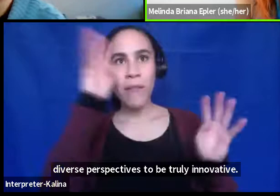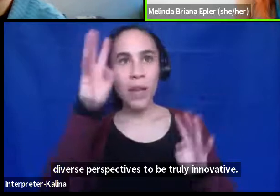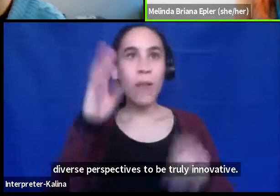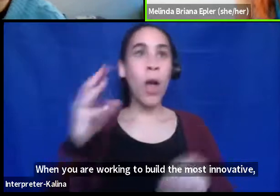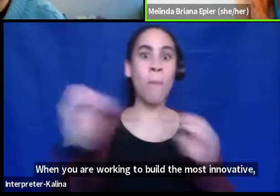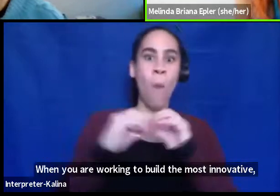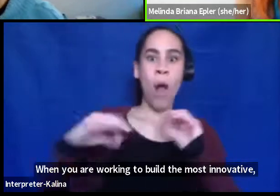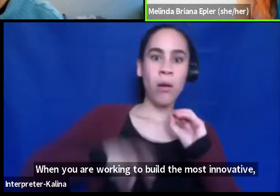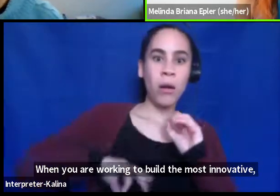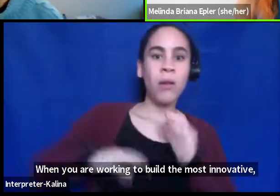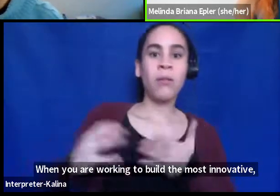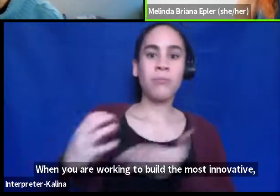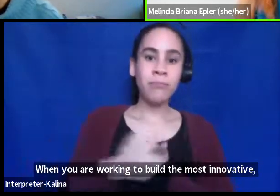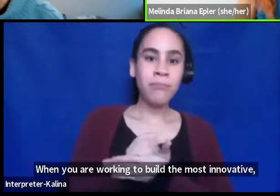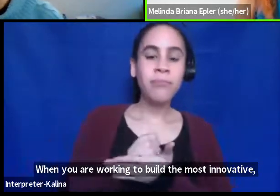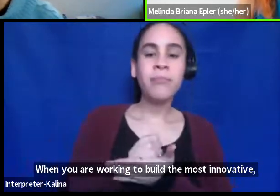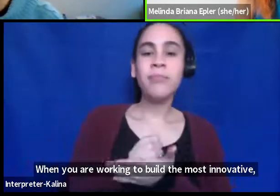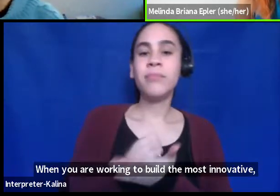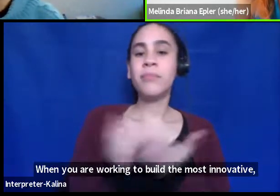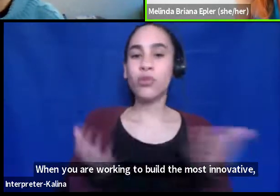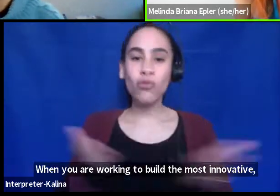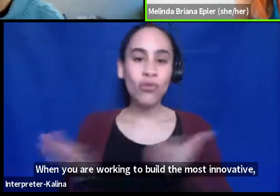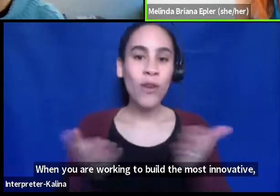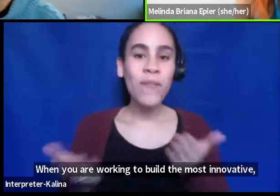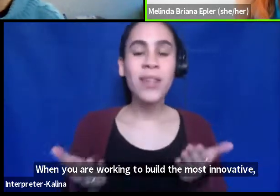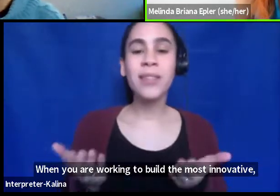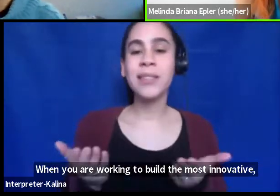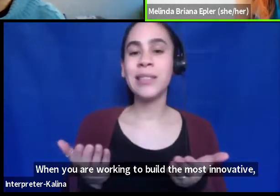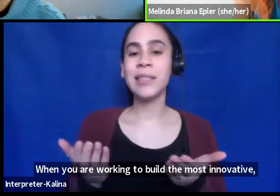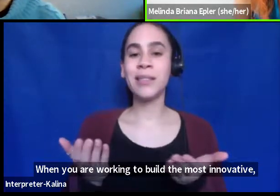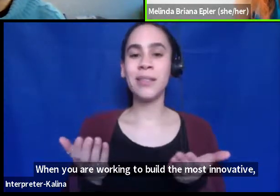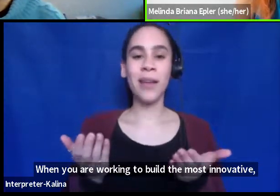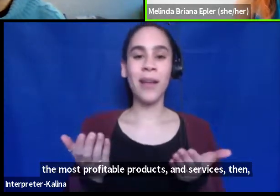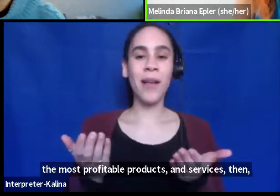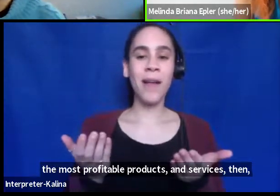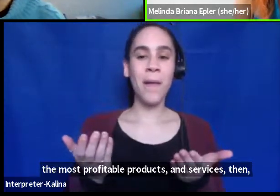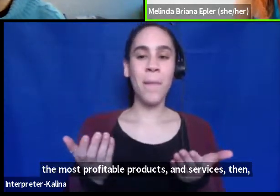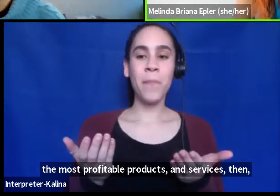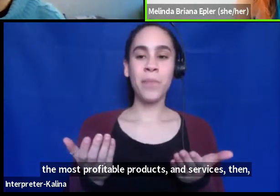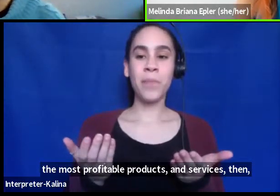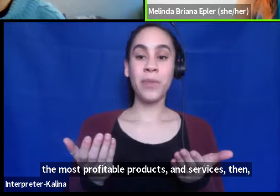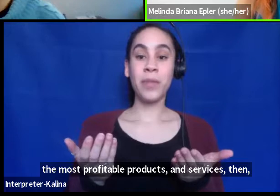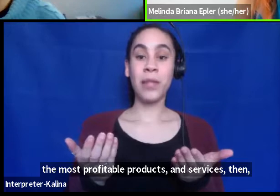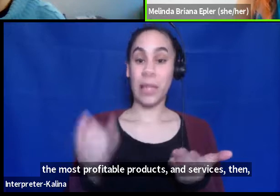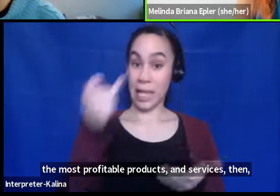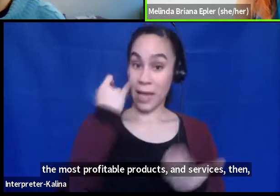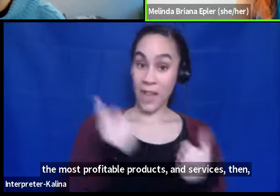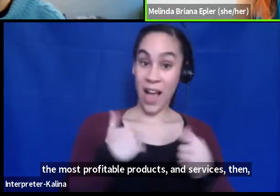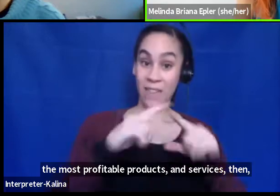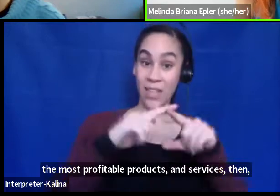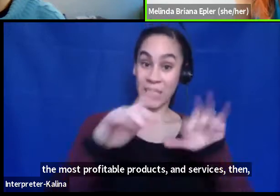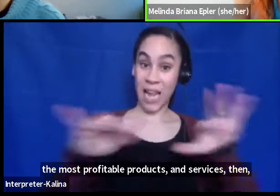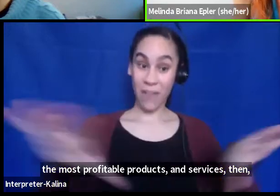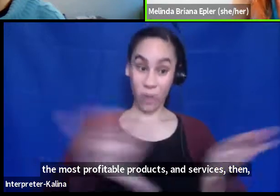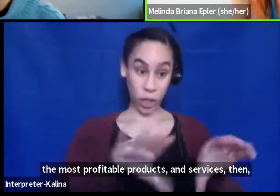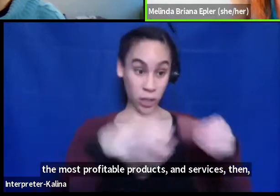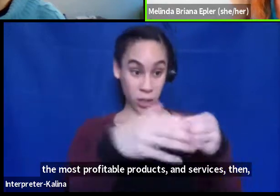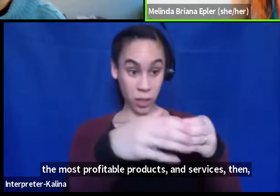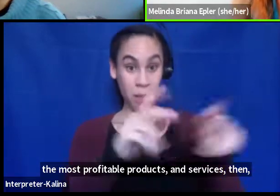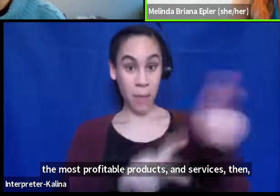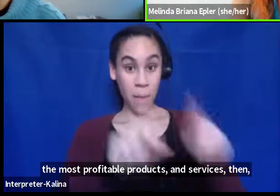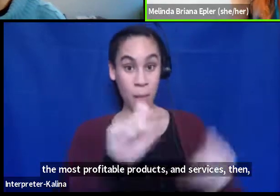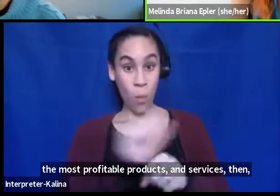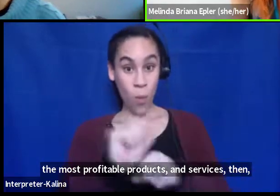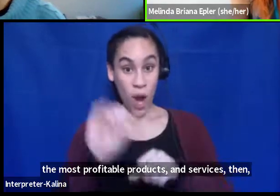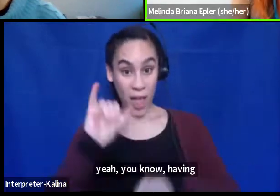products and services, then, having diverse people working together